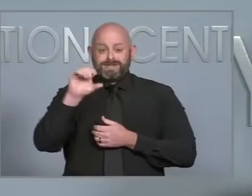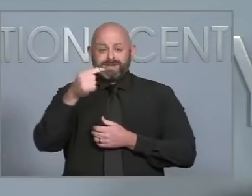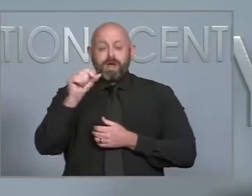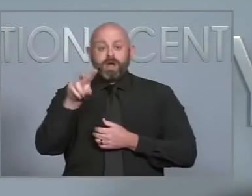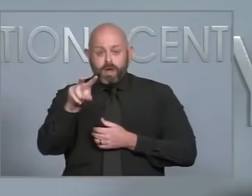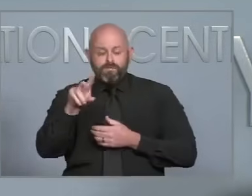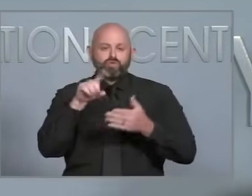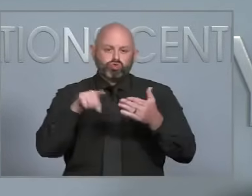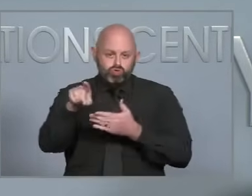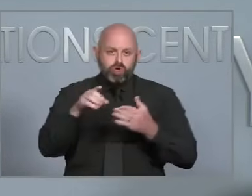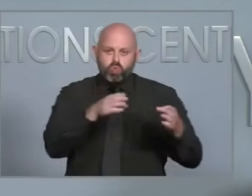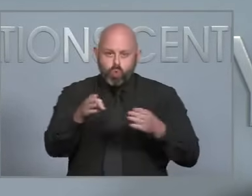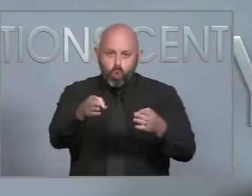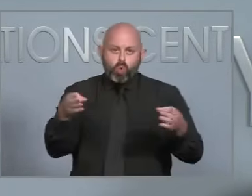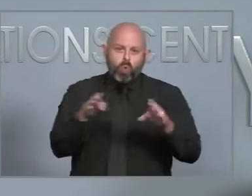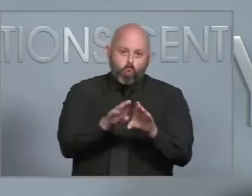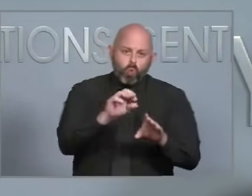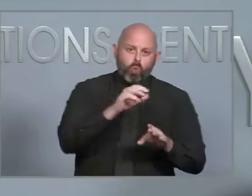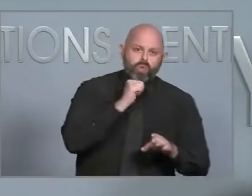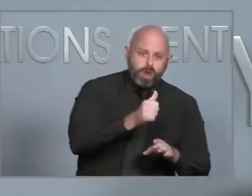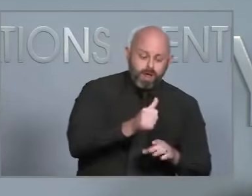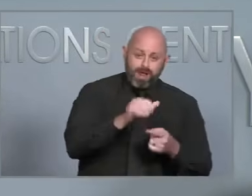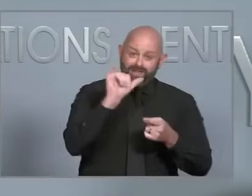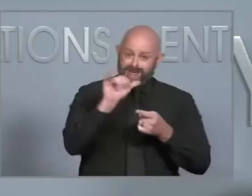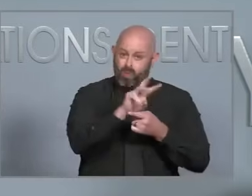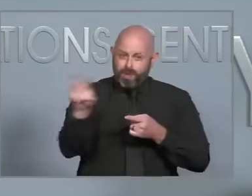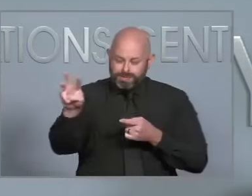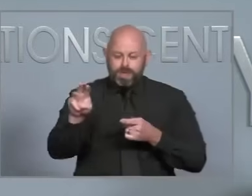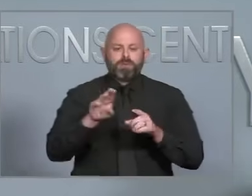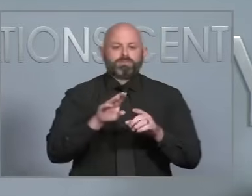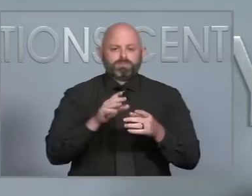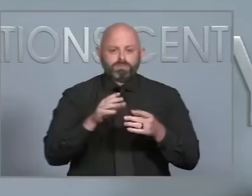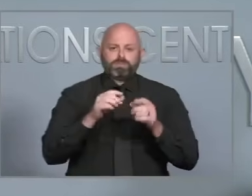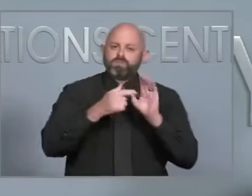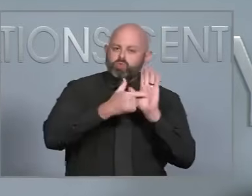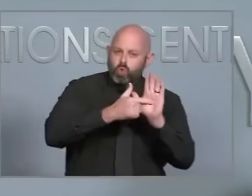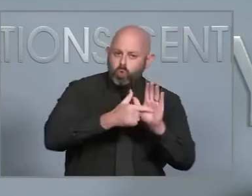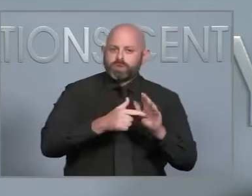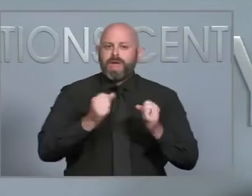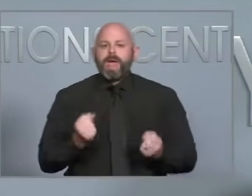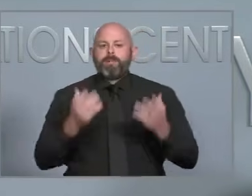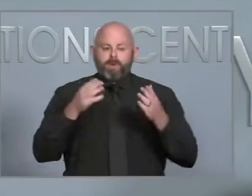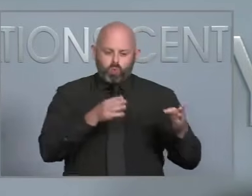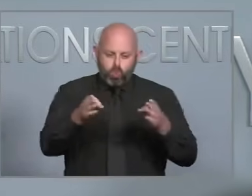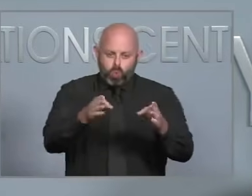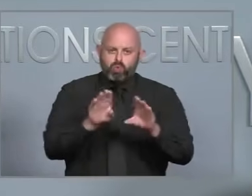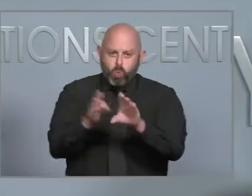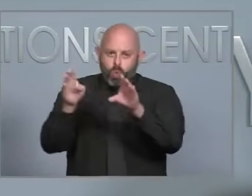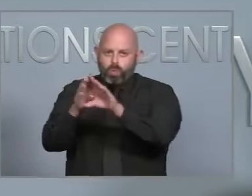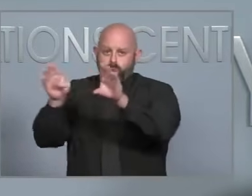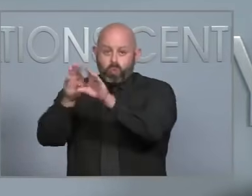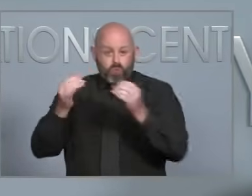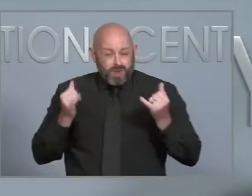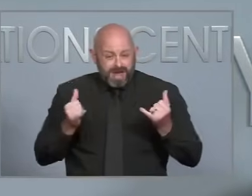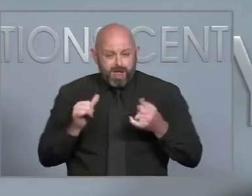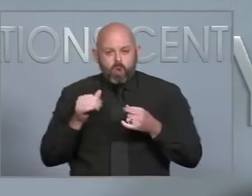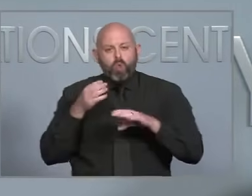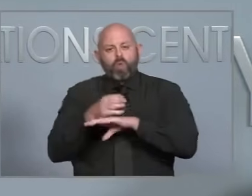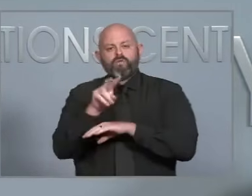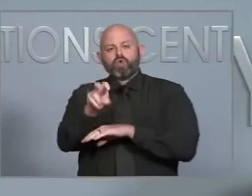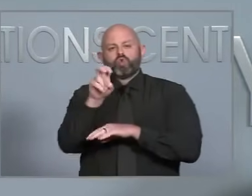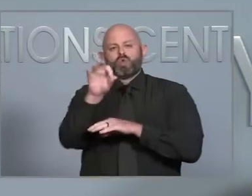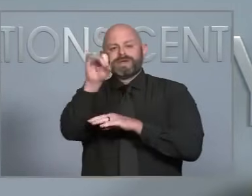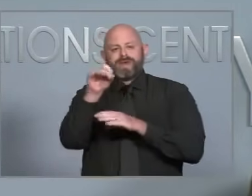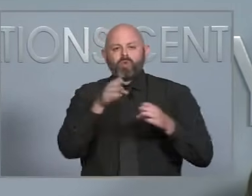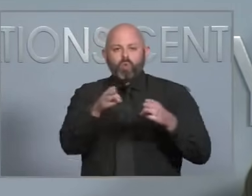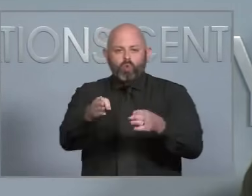website is updated regularly by the Department of Transportation. As of this morning, as the governor said, there are over 290 roadways that are closed in